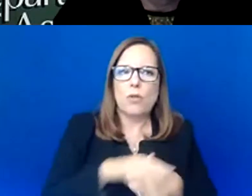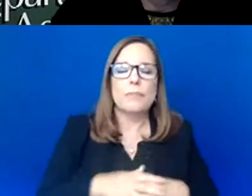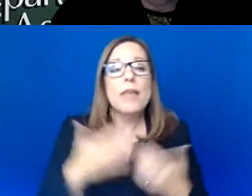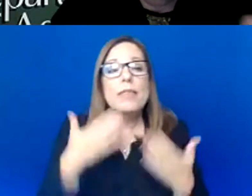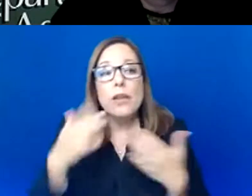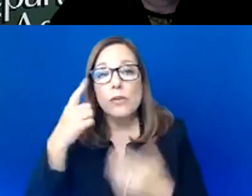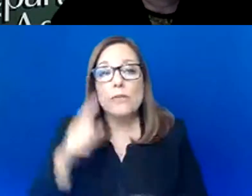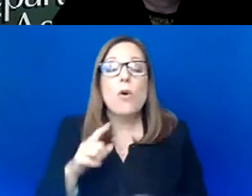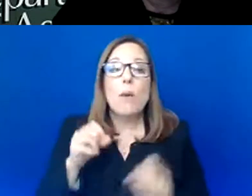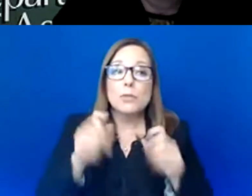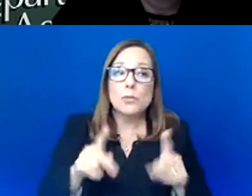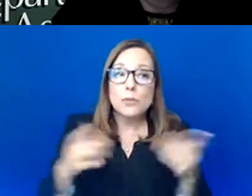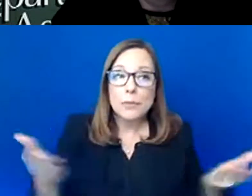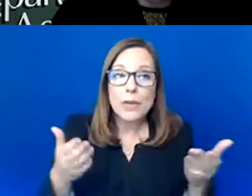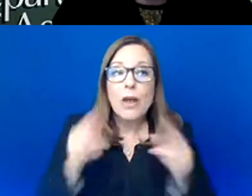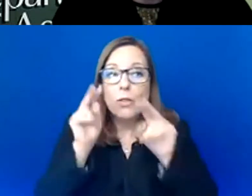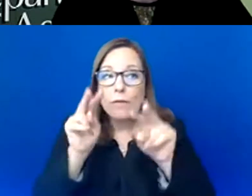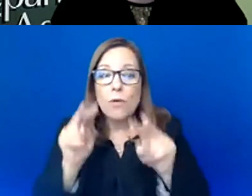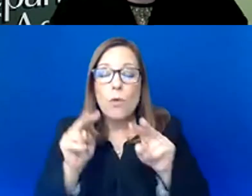forward to hearing your discussion.